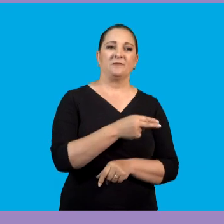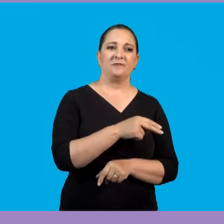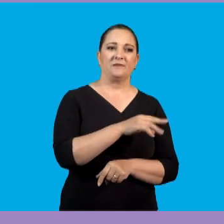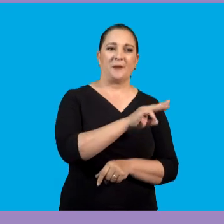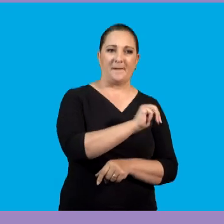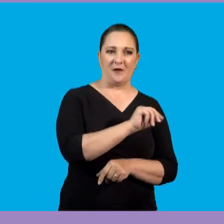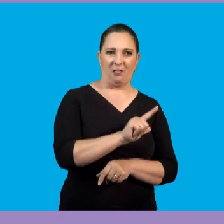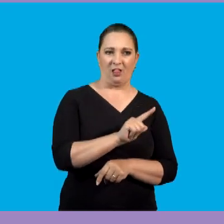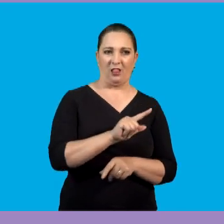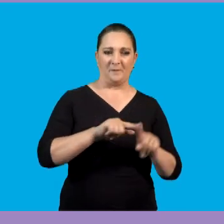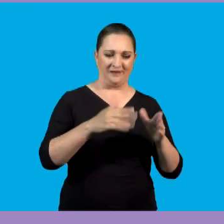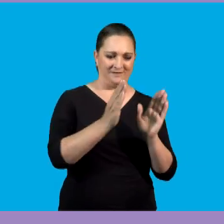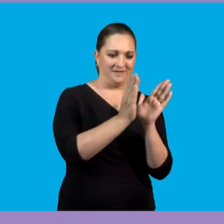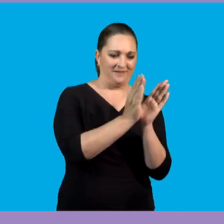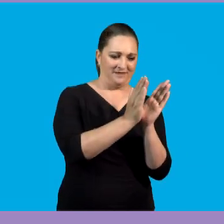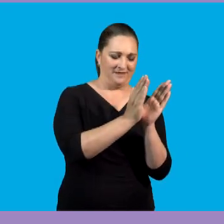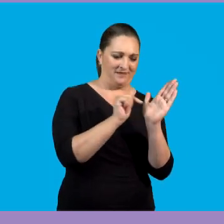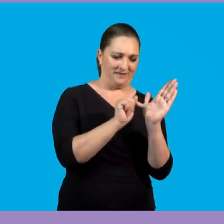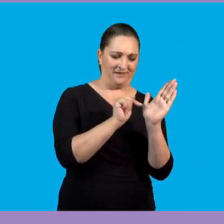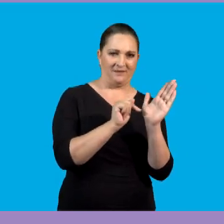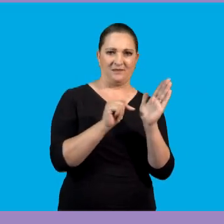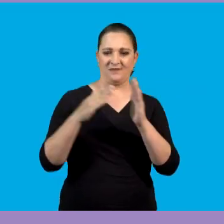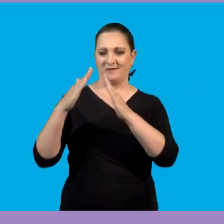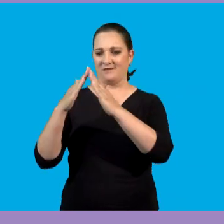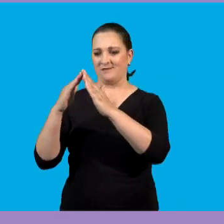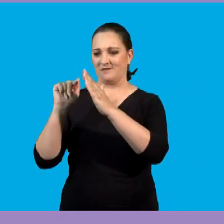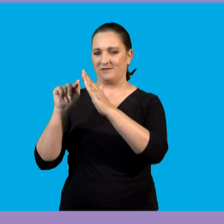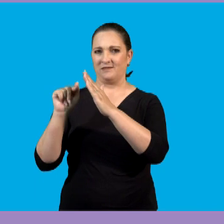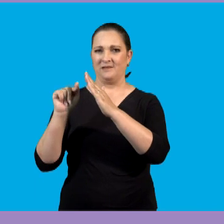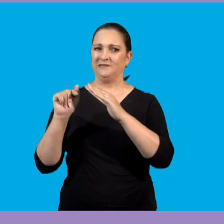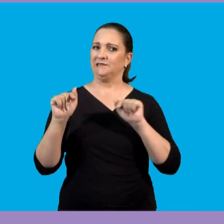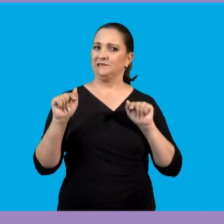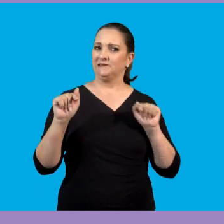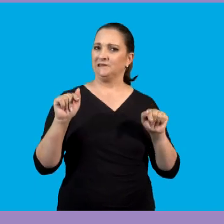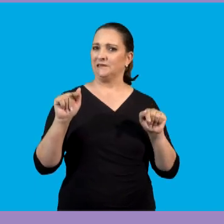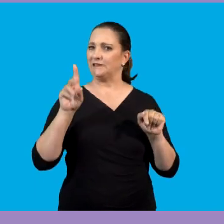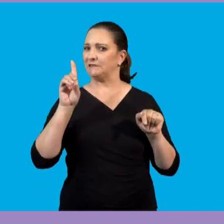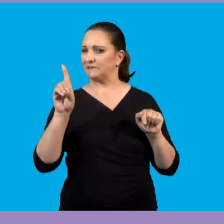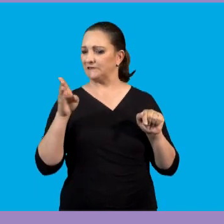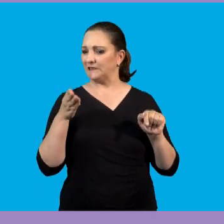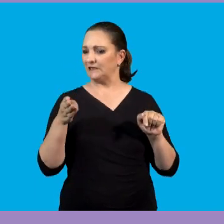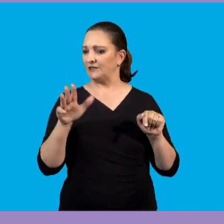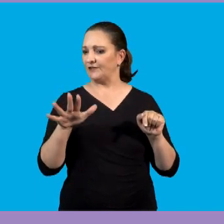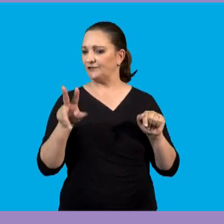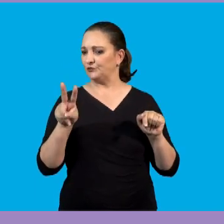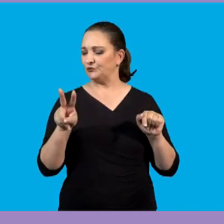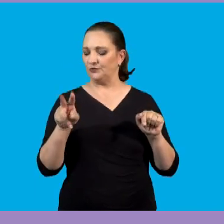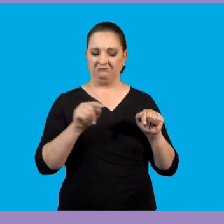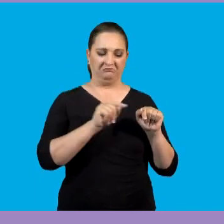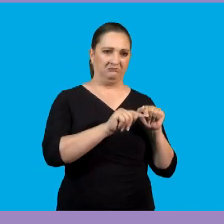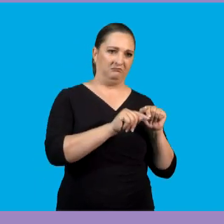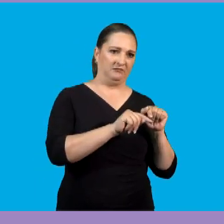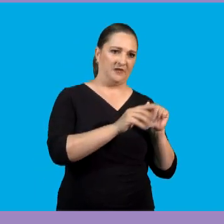But if we look at the included angle between those two sides, we have angle D as 52 and angle M